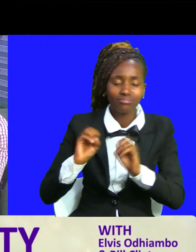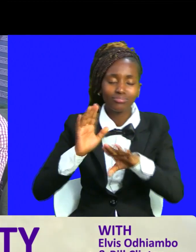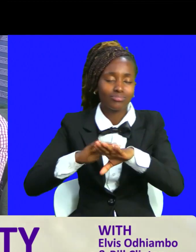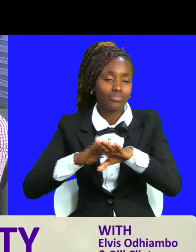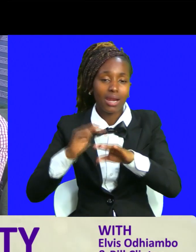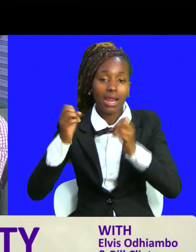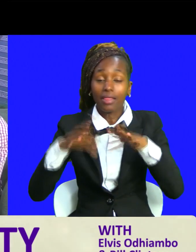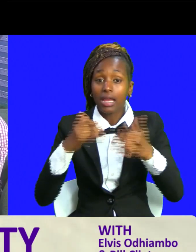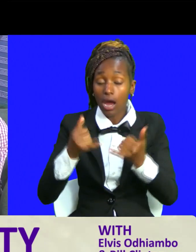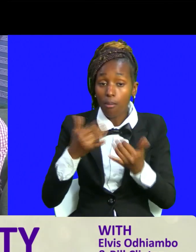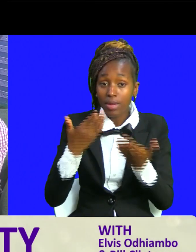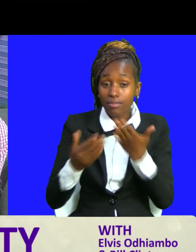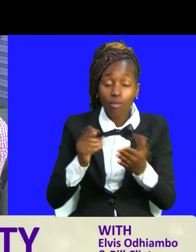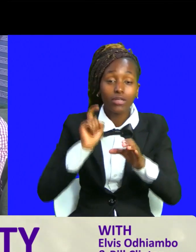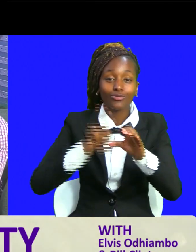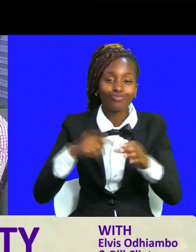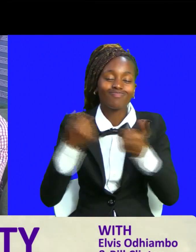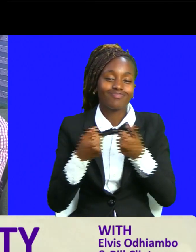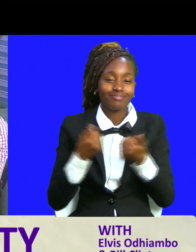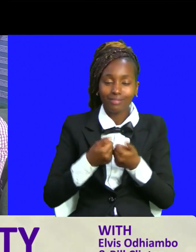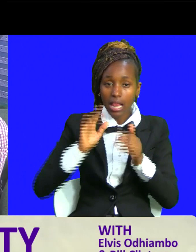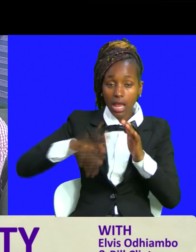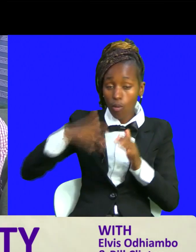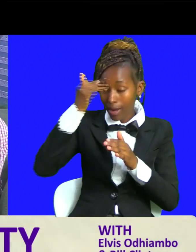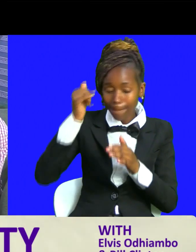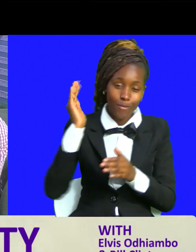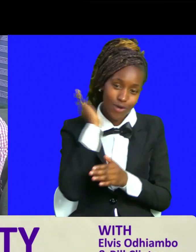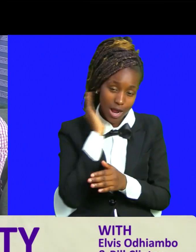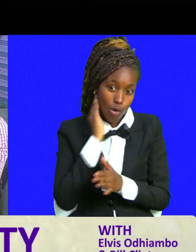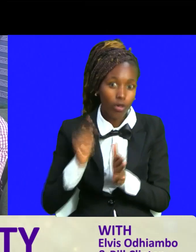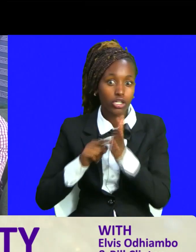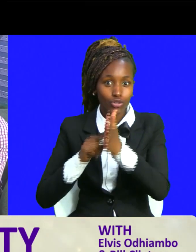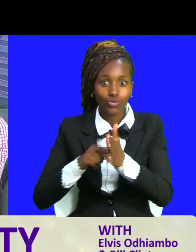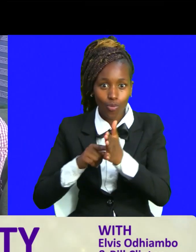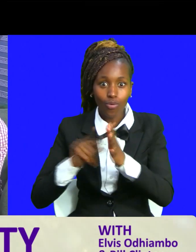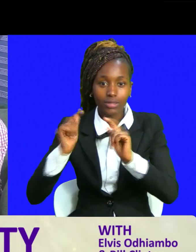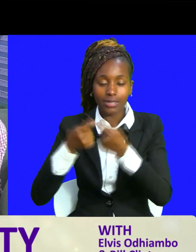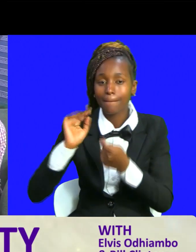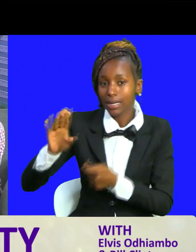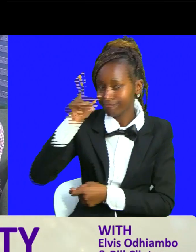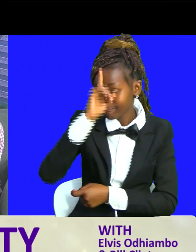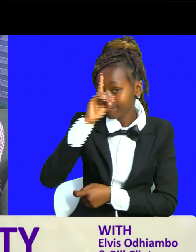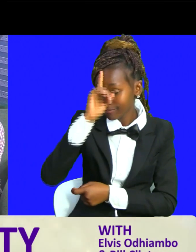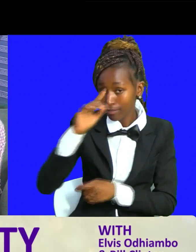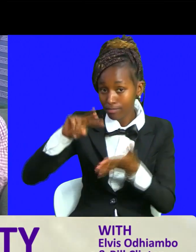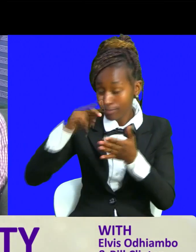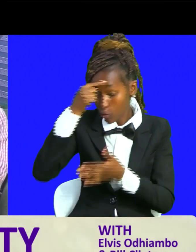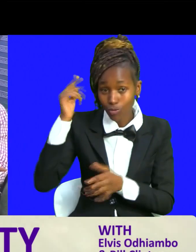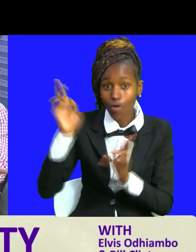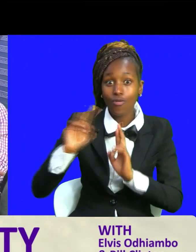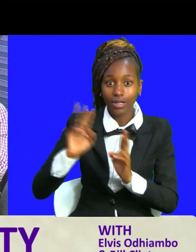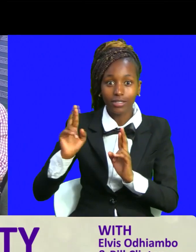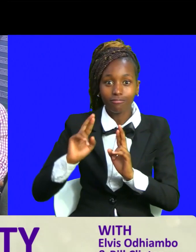they're joining the party late, because Muranga Seals are already showing a glimpse of seriousness as far as them coming to the Kenya Premier League